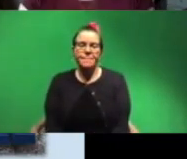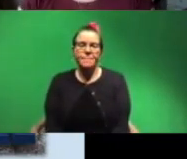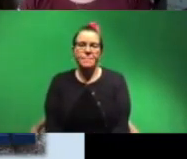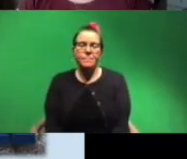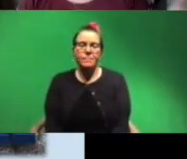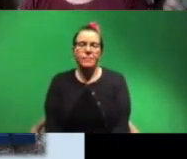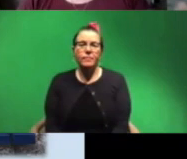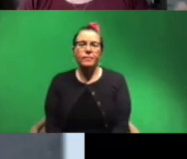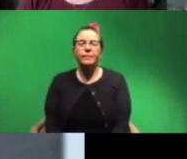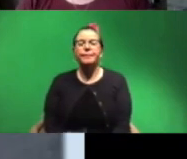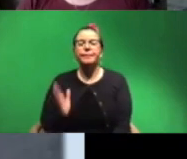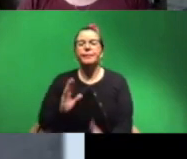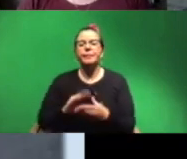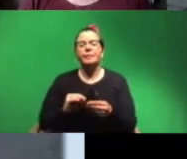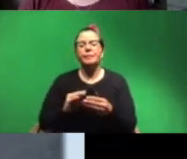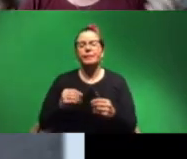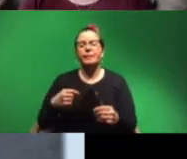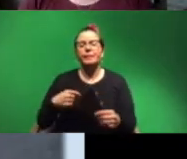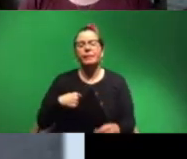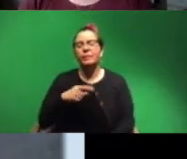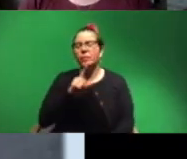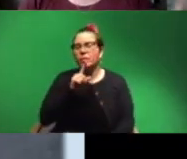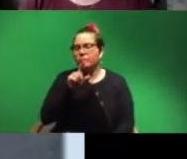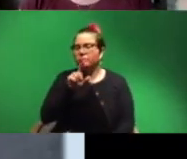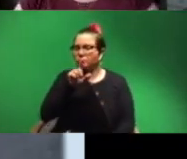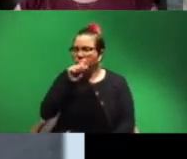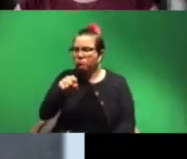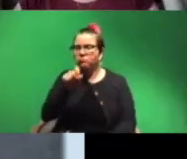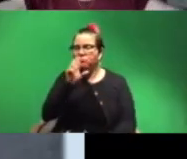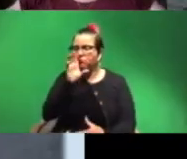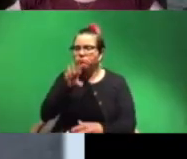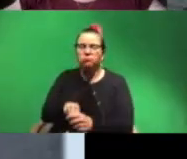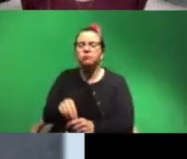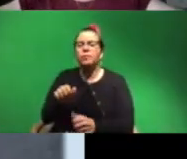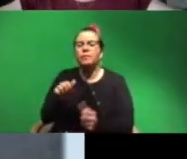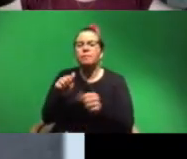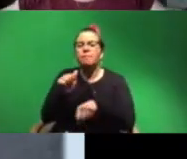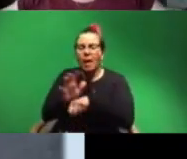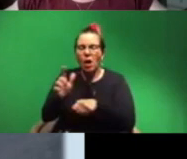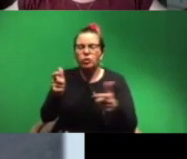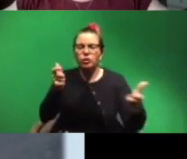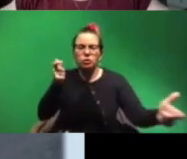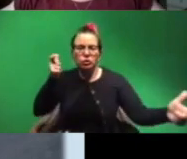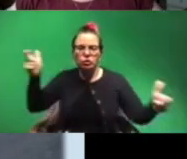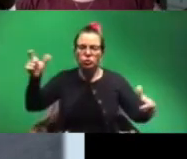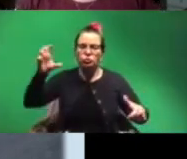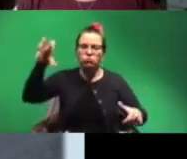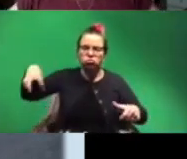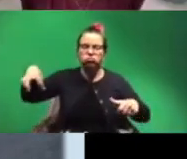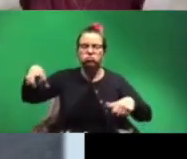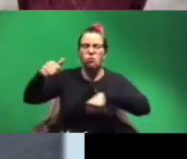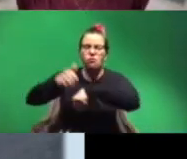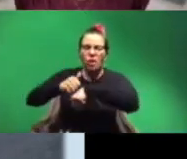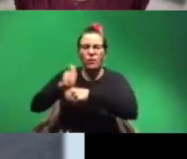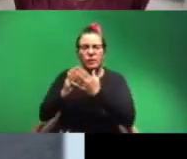And as I mentioned, I'm a geologist who's really interested in mountains, these big towering blocks of rock that are, for some reason, they've